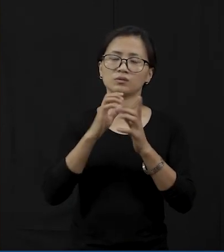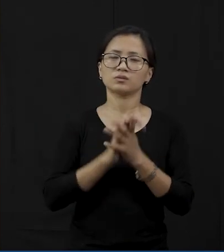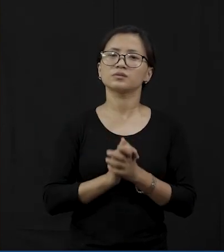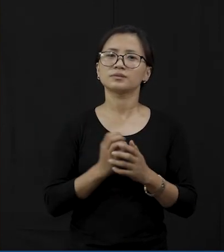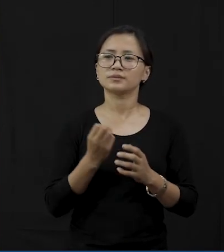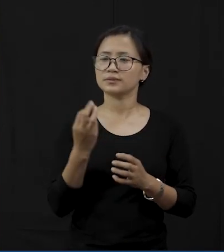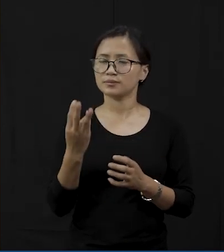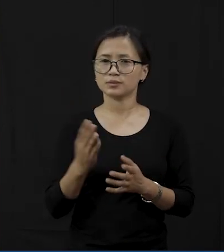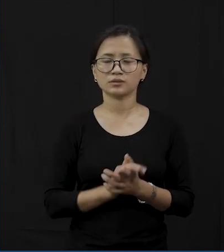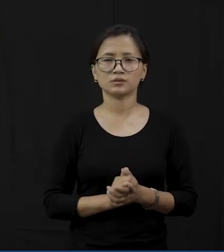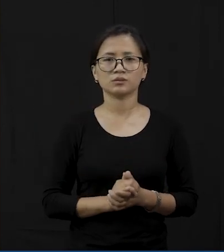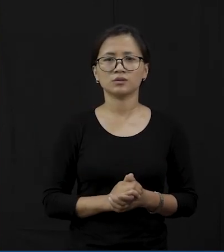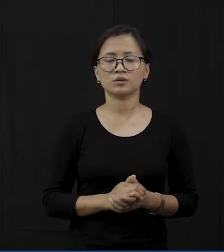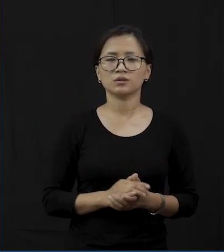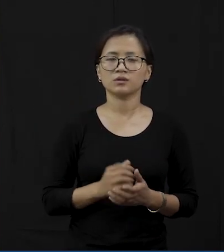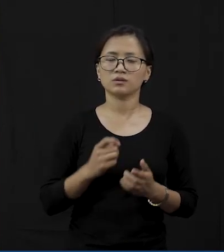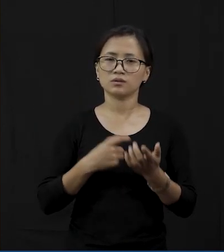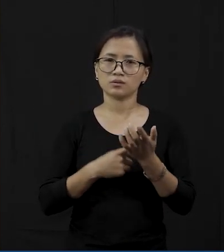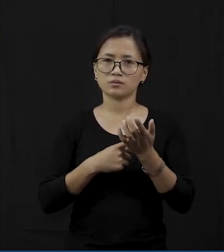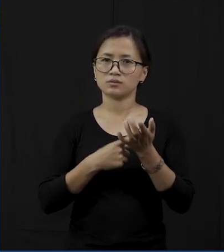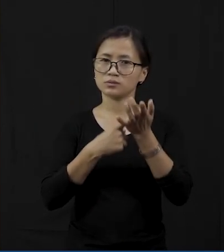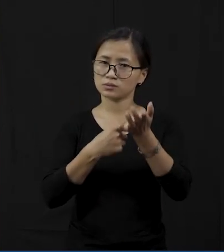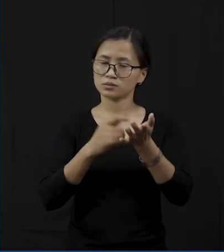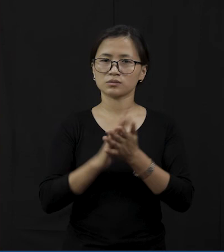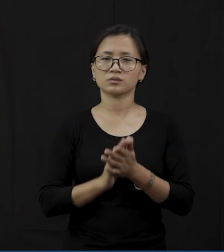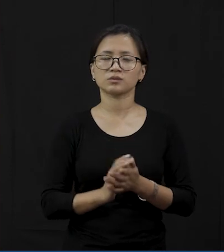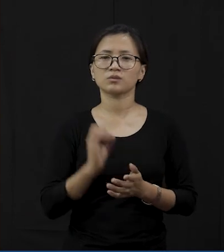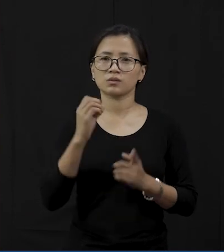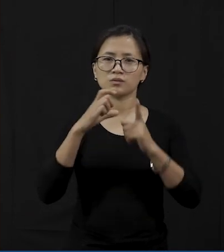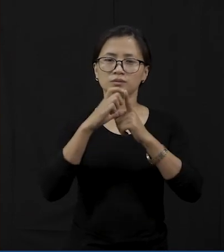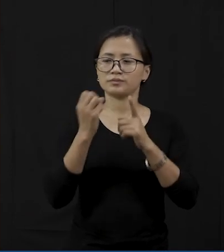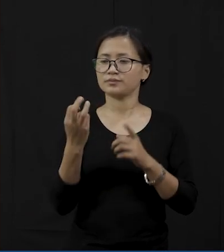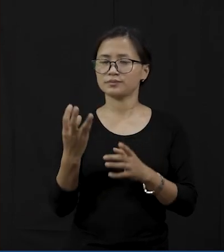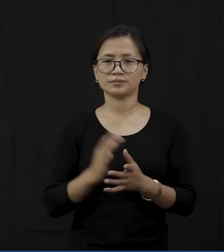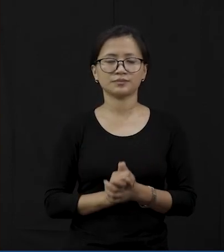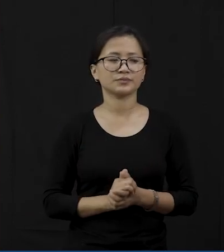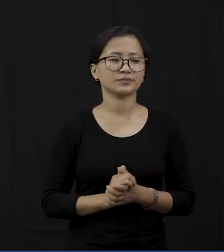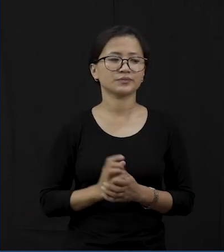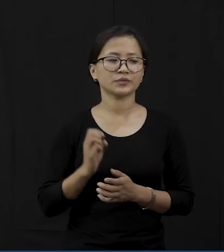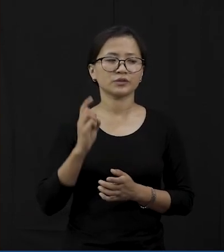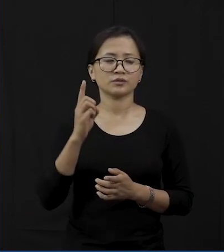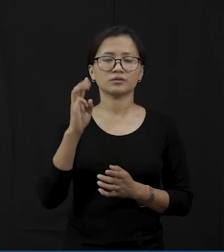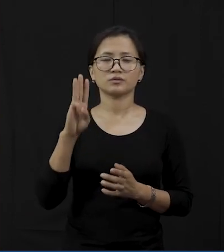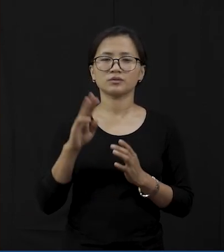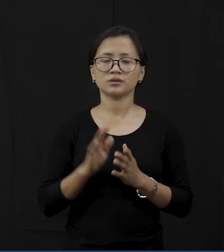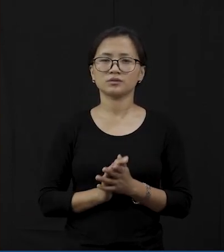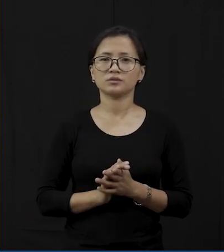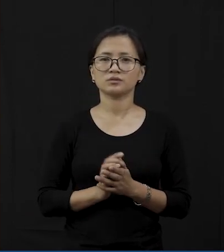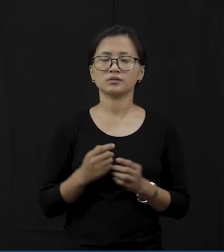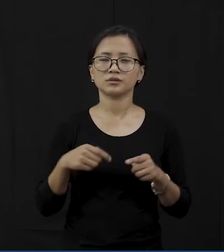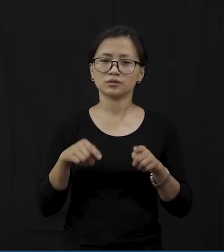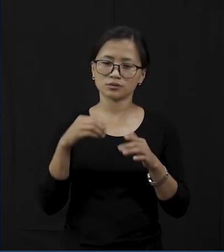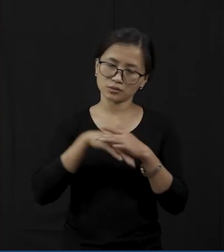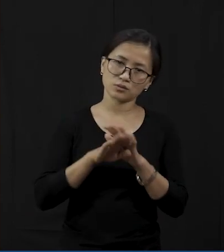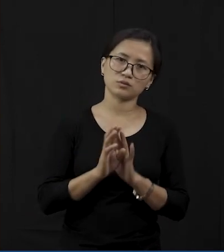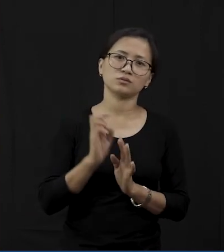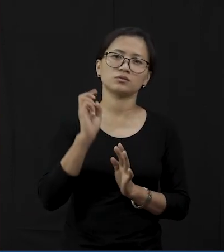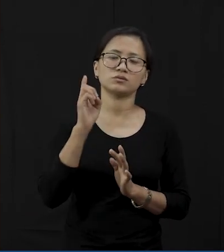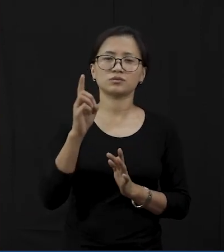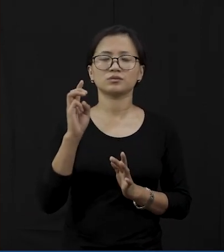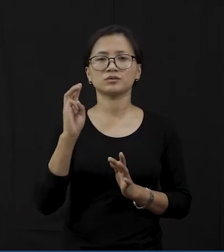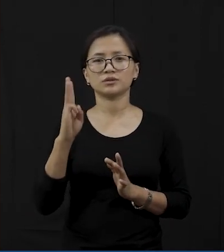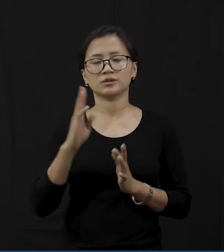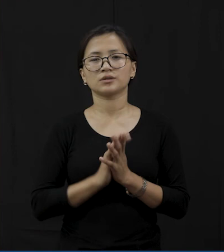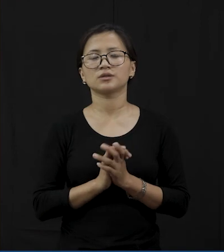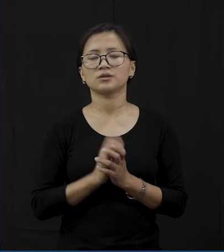in odd number. Just like here, 13 into 3 is 65. So odd into odd